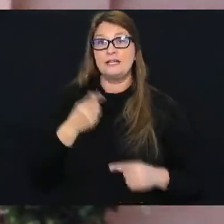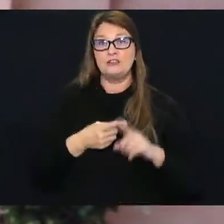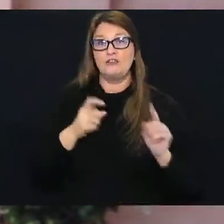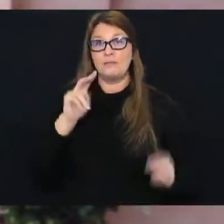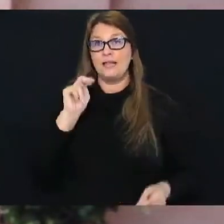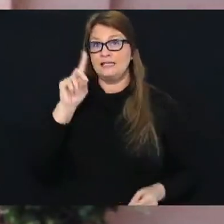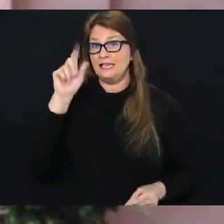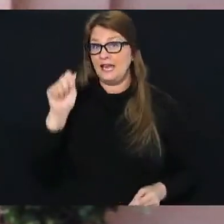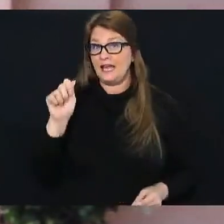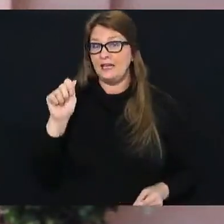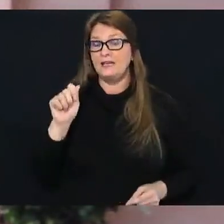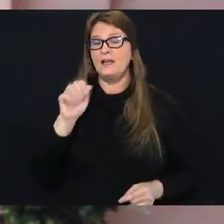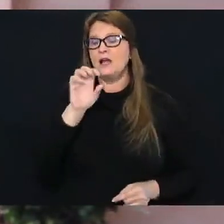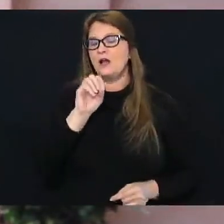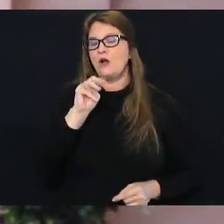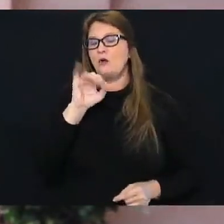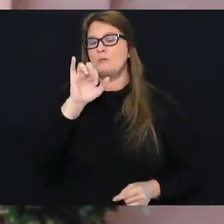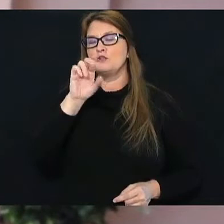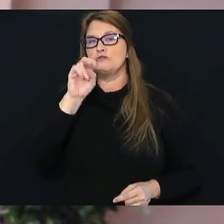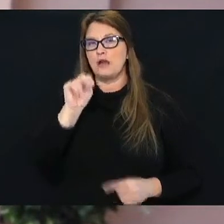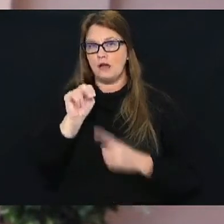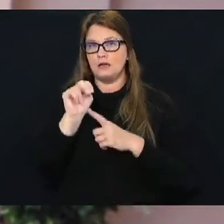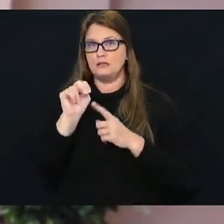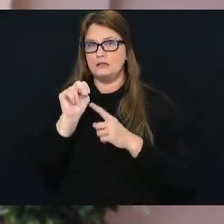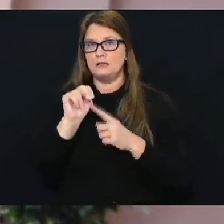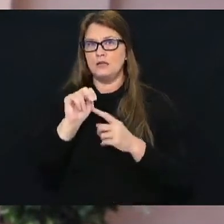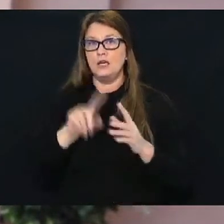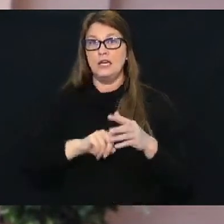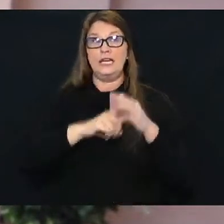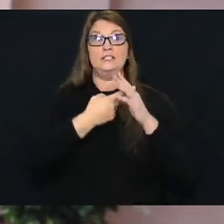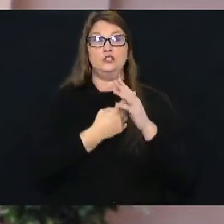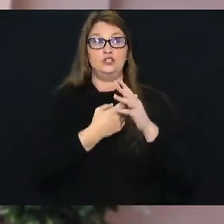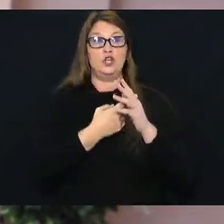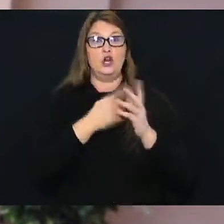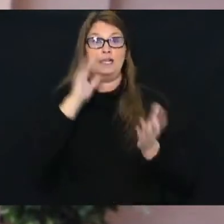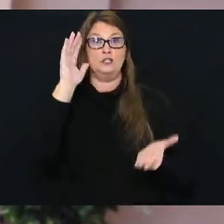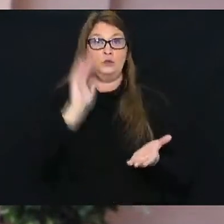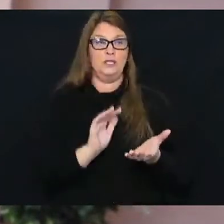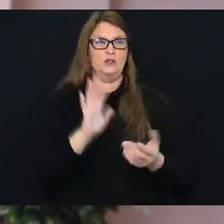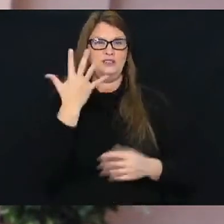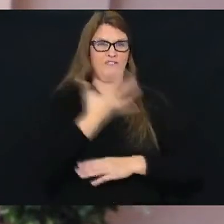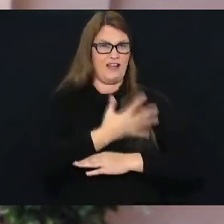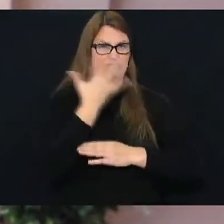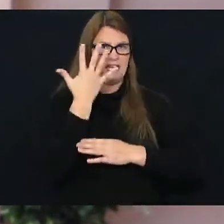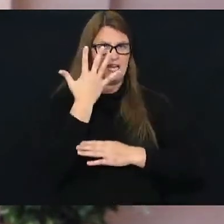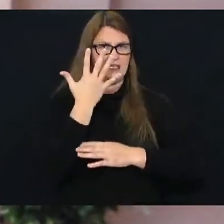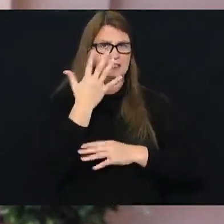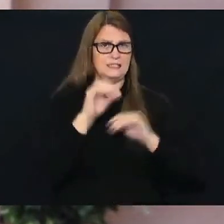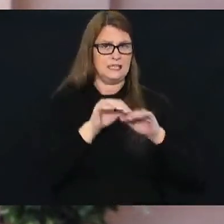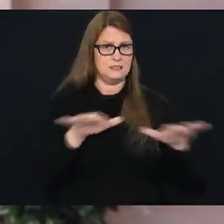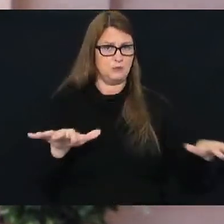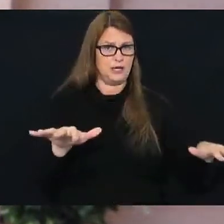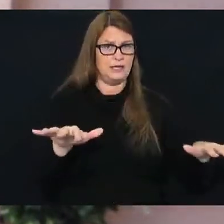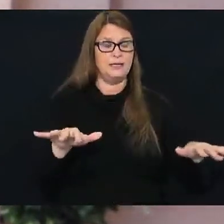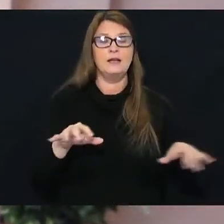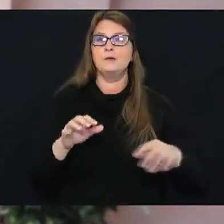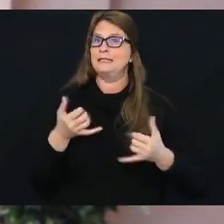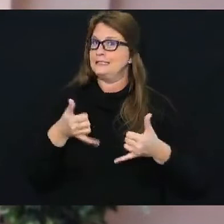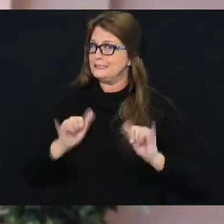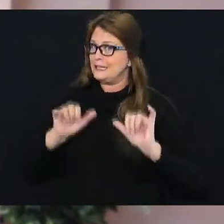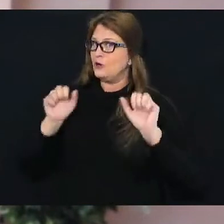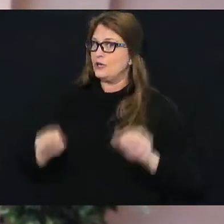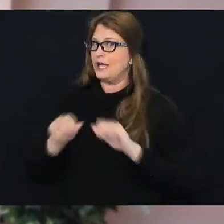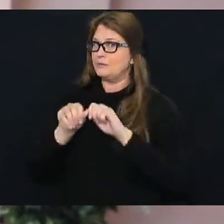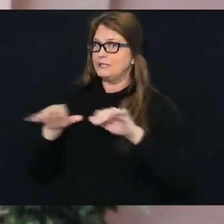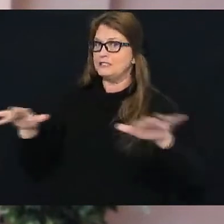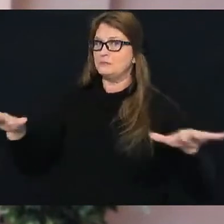like that the Omicron variant, while starting to reduce its spread at 5 days, still is potentially spreadable up